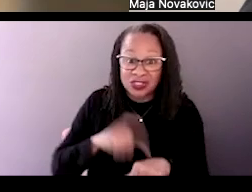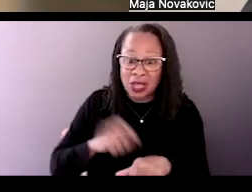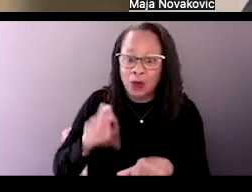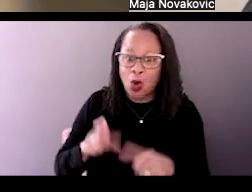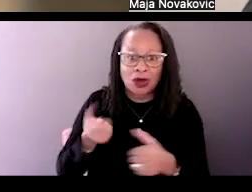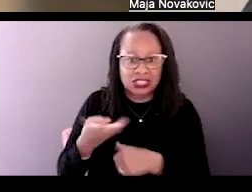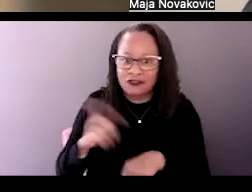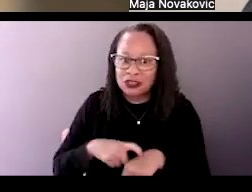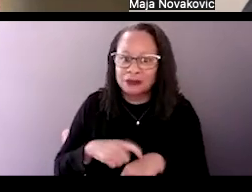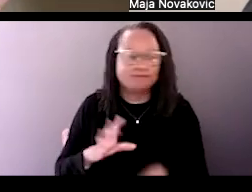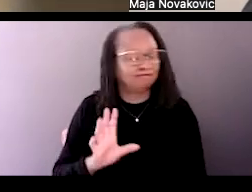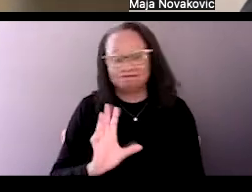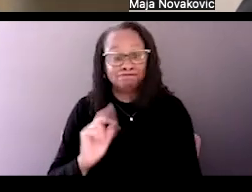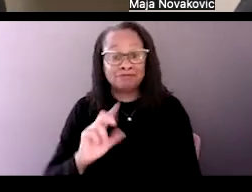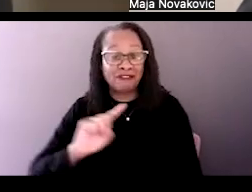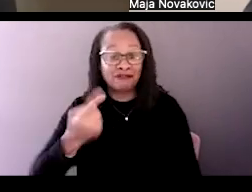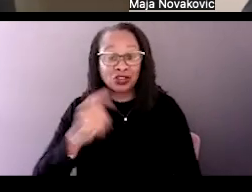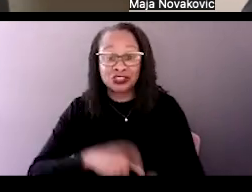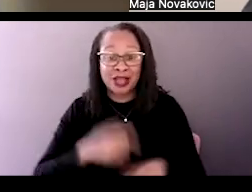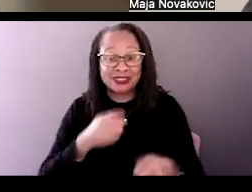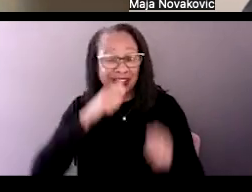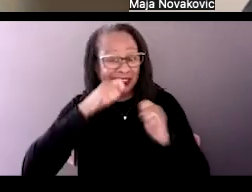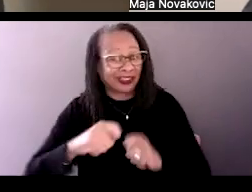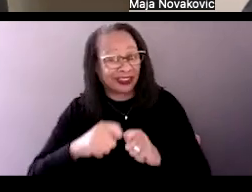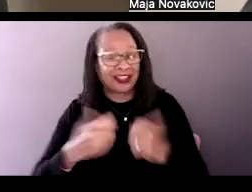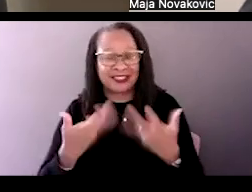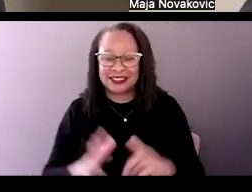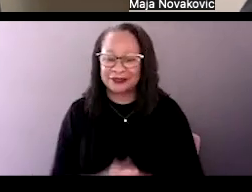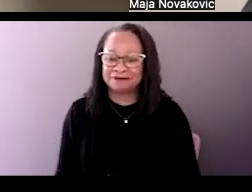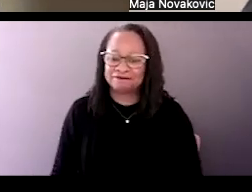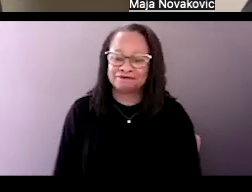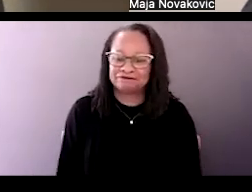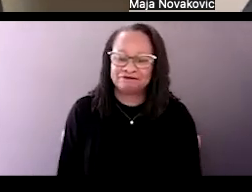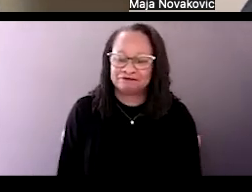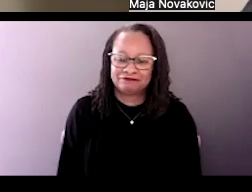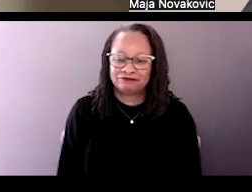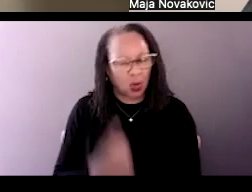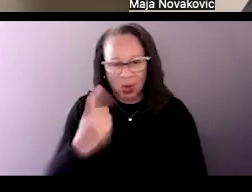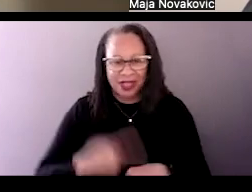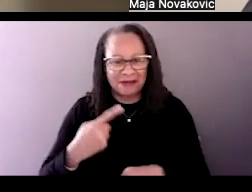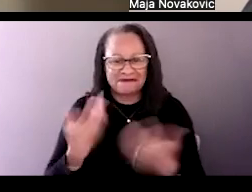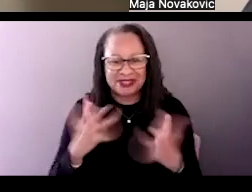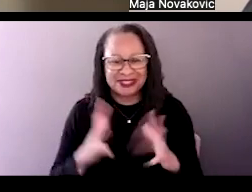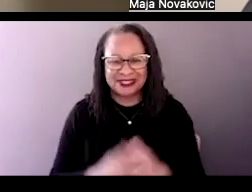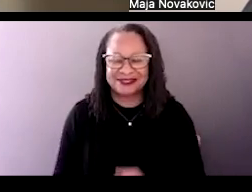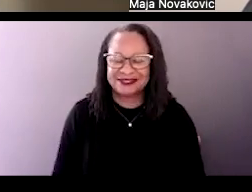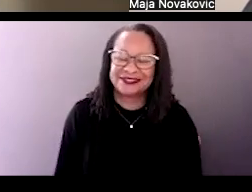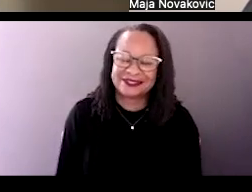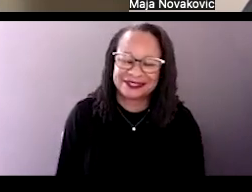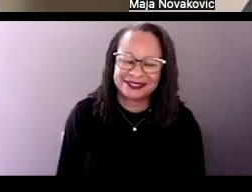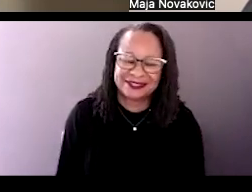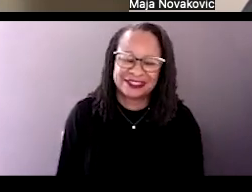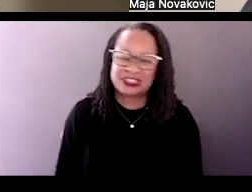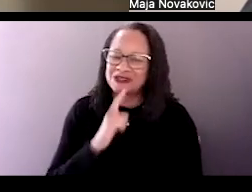Yes, yeah. Yeah, it just one try and yank. Okay. No try again. Just one chance. Mm. It's really a